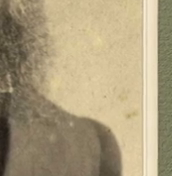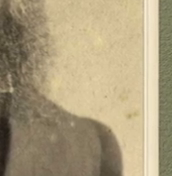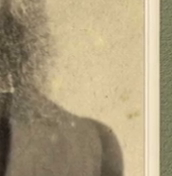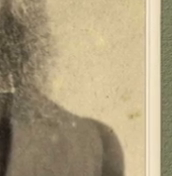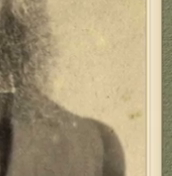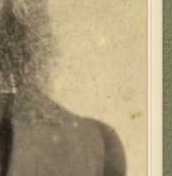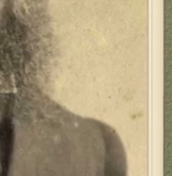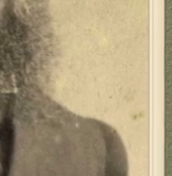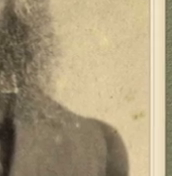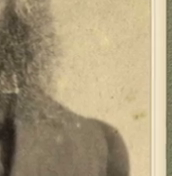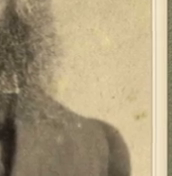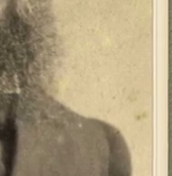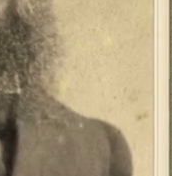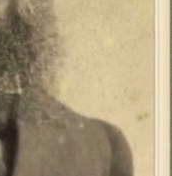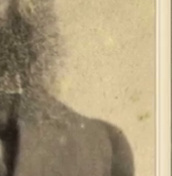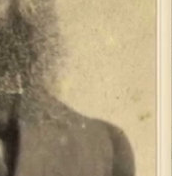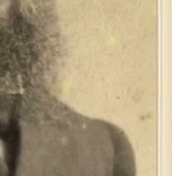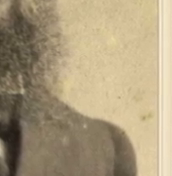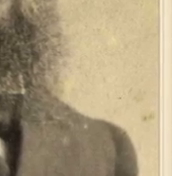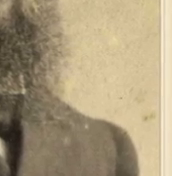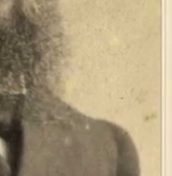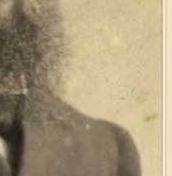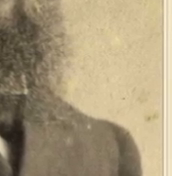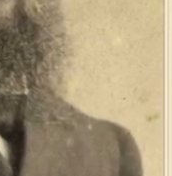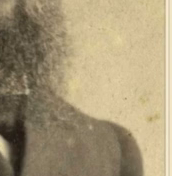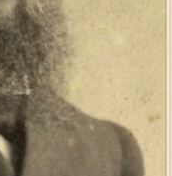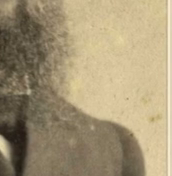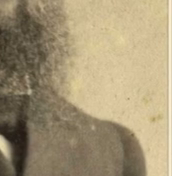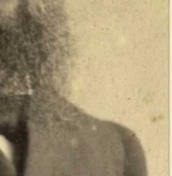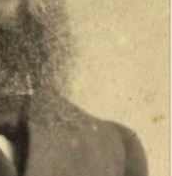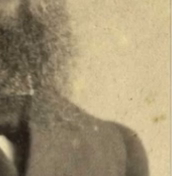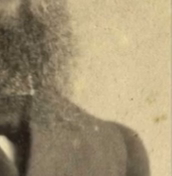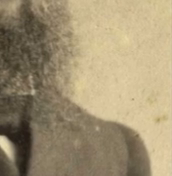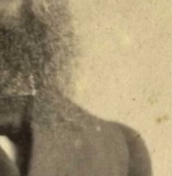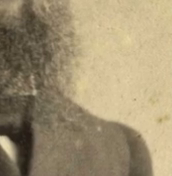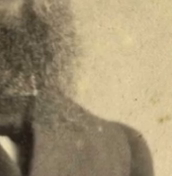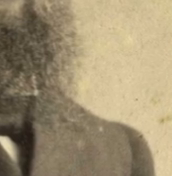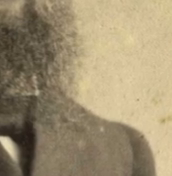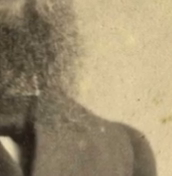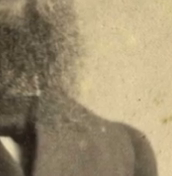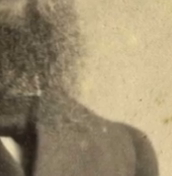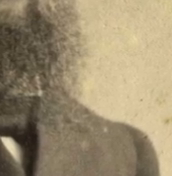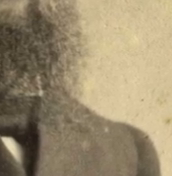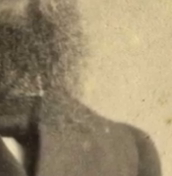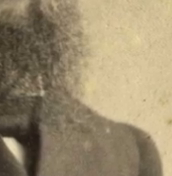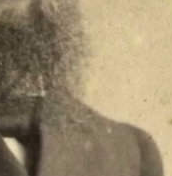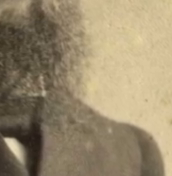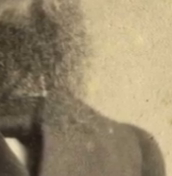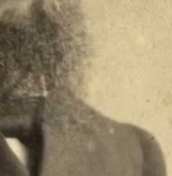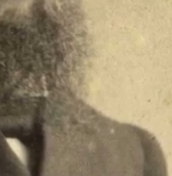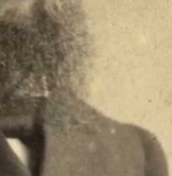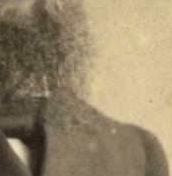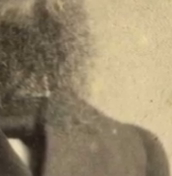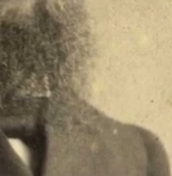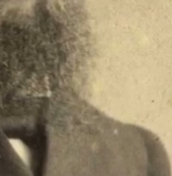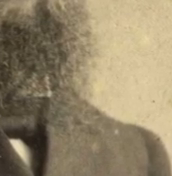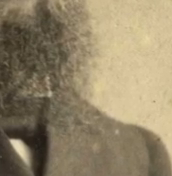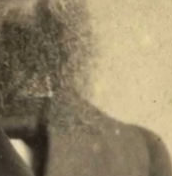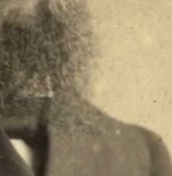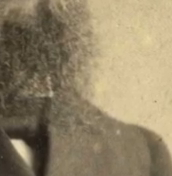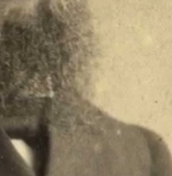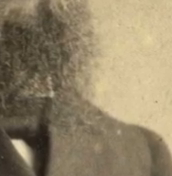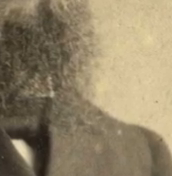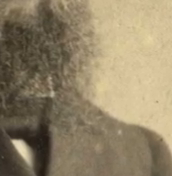since the Minneapolis meeting." And that's in A.T. Jones's Third Angel's Message, number 16, the General Conference Bulletin,